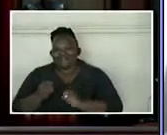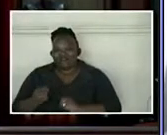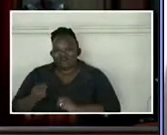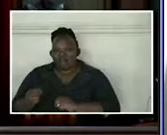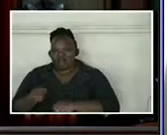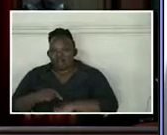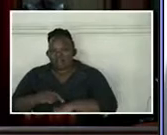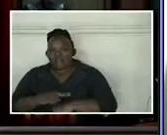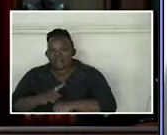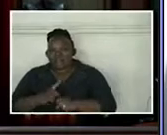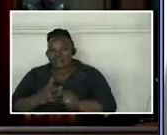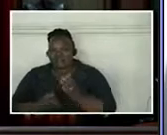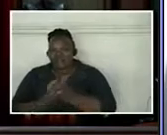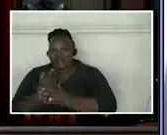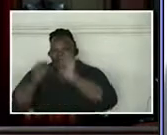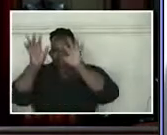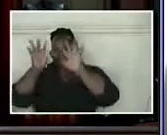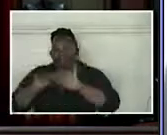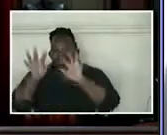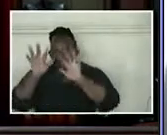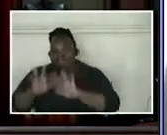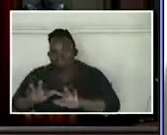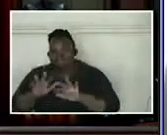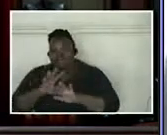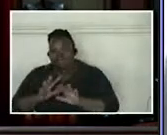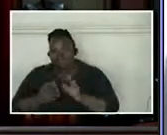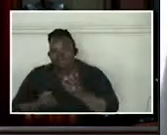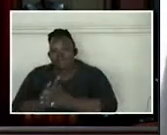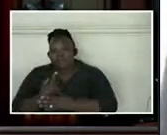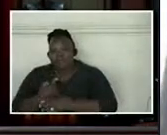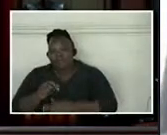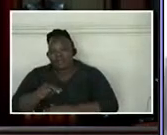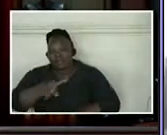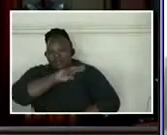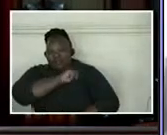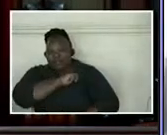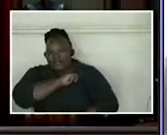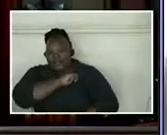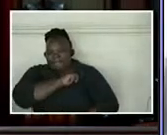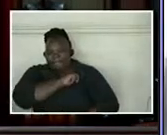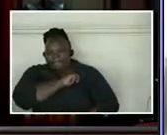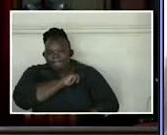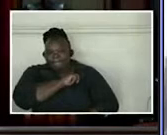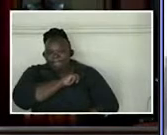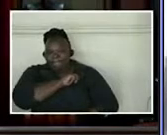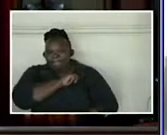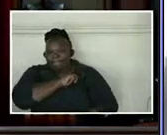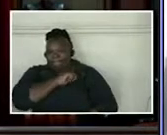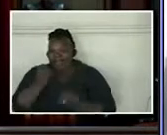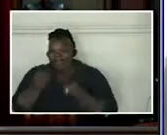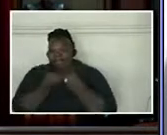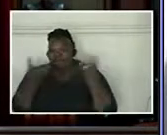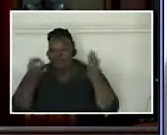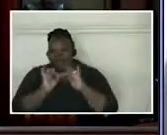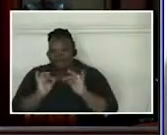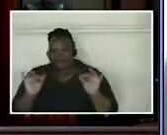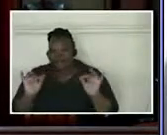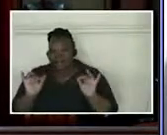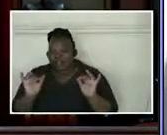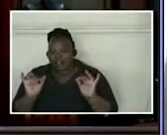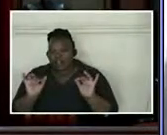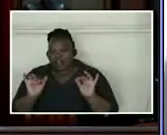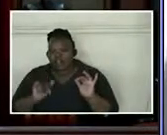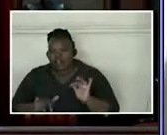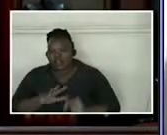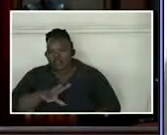floods that have been experienced but by the people of kwazulu natal we met many of the people of of kwazulu natal